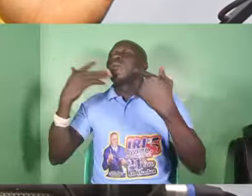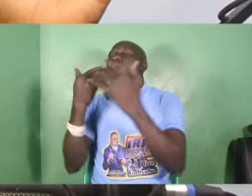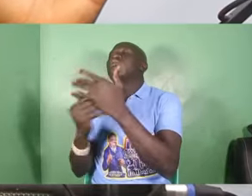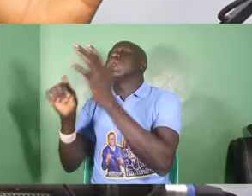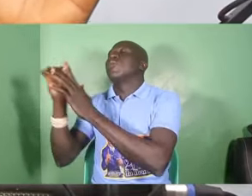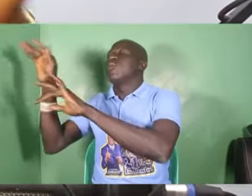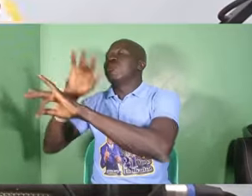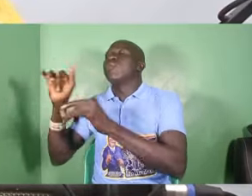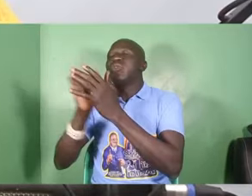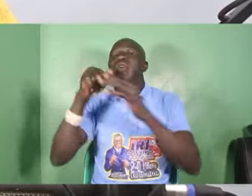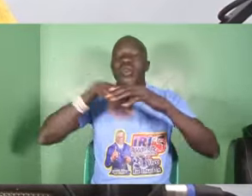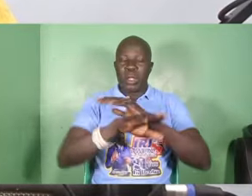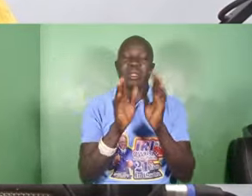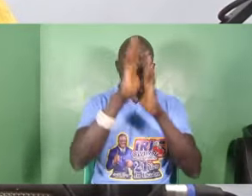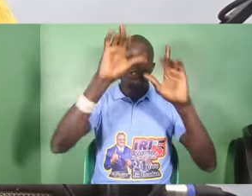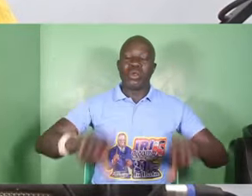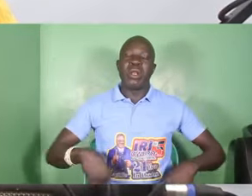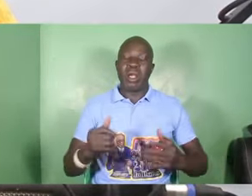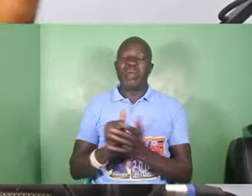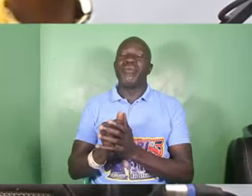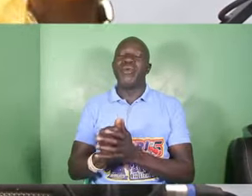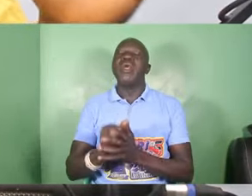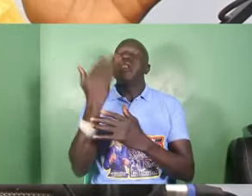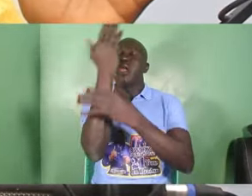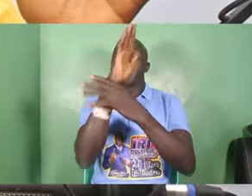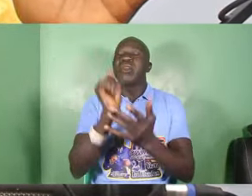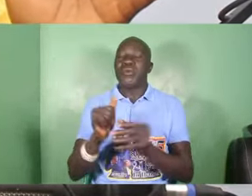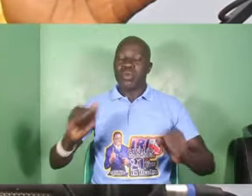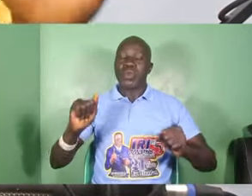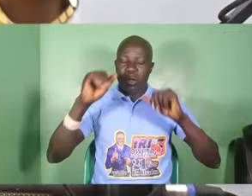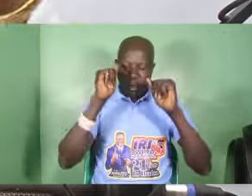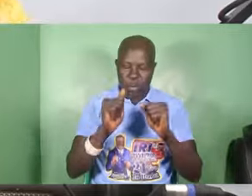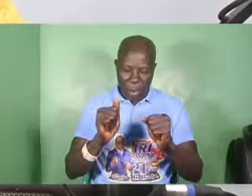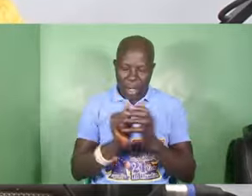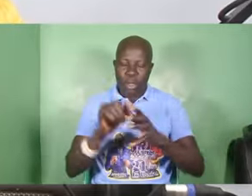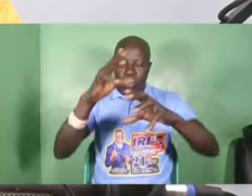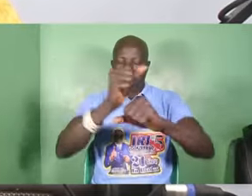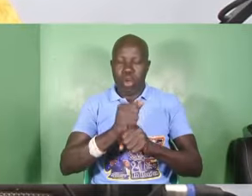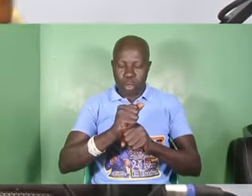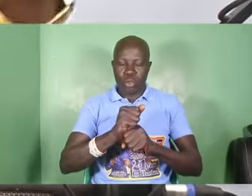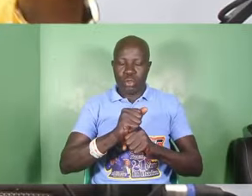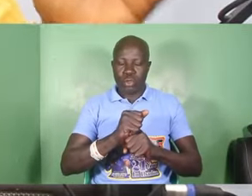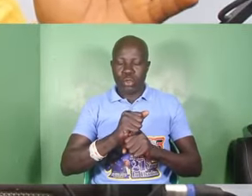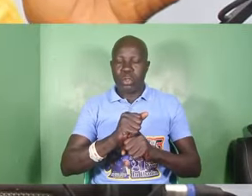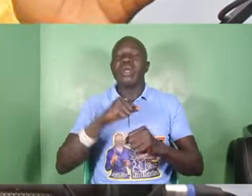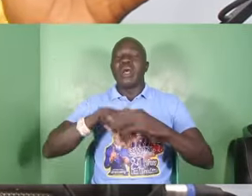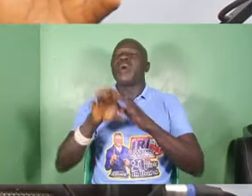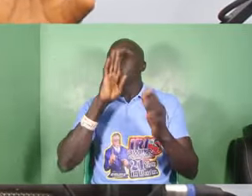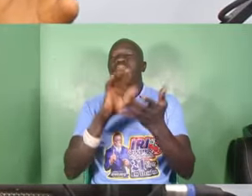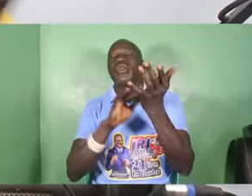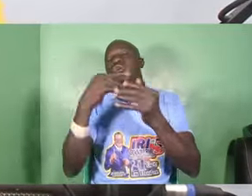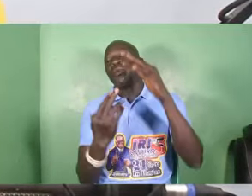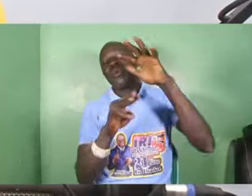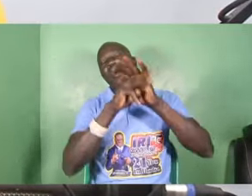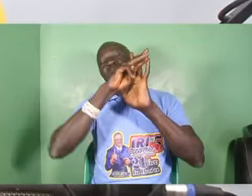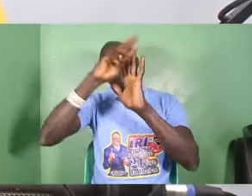say message of God and His power. Ó wọnú ayé rẹ. We go into your life. Kí ọwọ́ ọlọ́run àti agbára. End of God and His power. Ó di ọ̀la mú rẹ. Amen. Ní ògùn rẹ kó jáde.